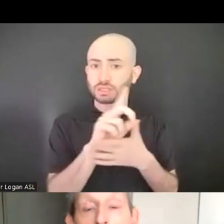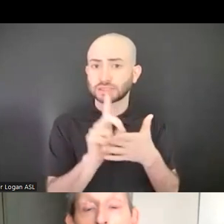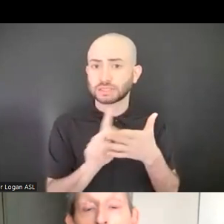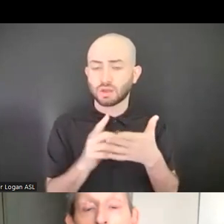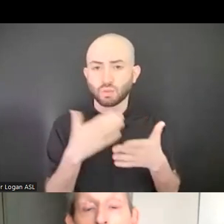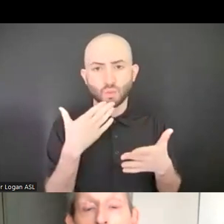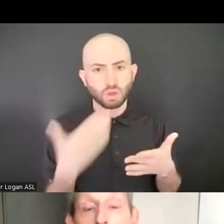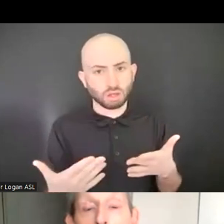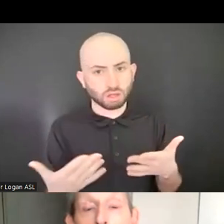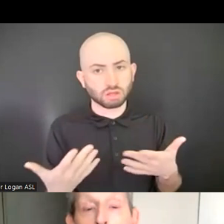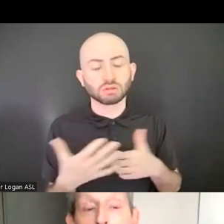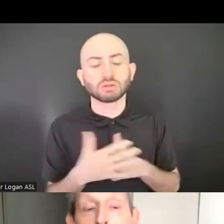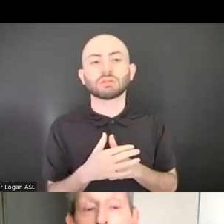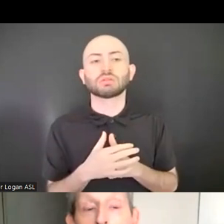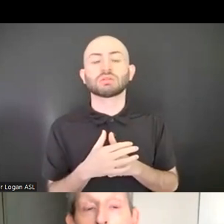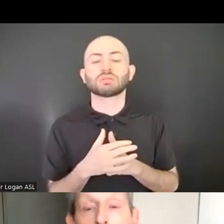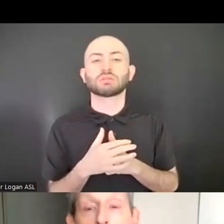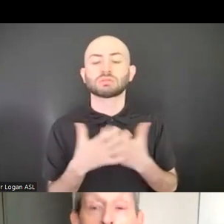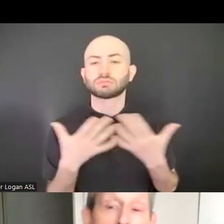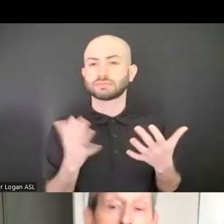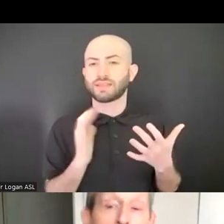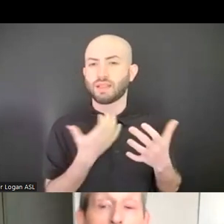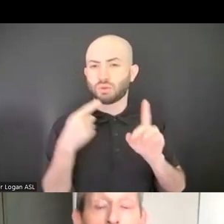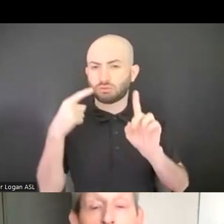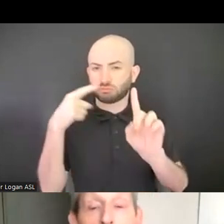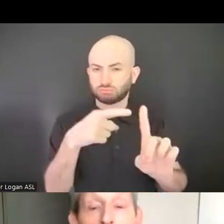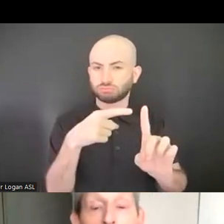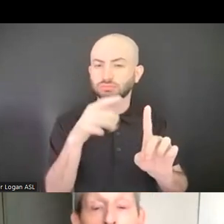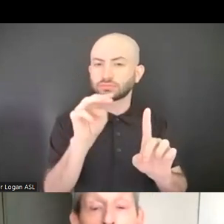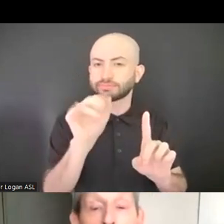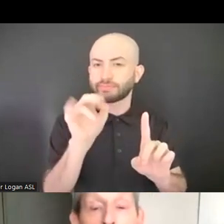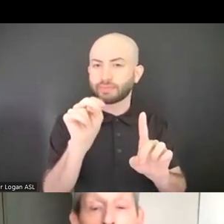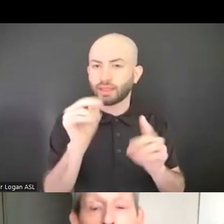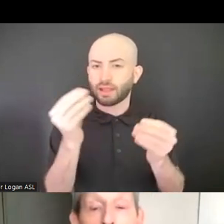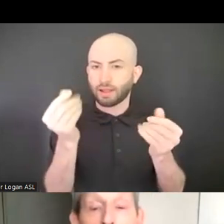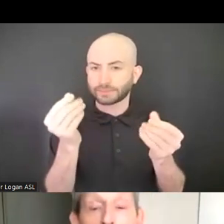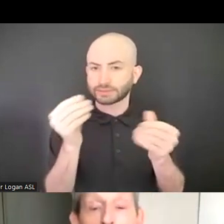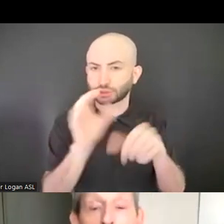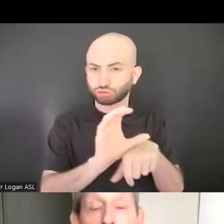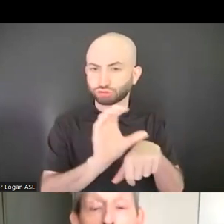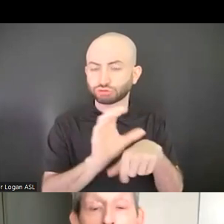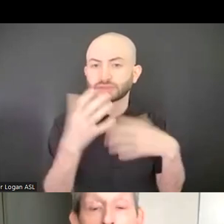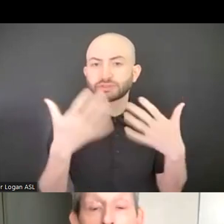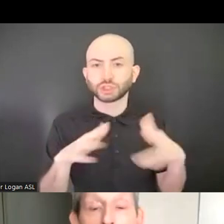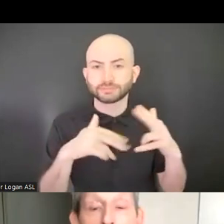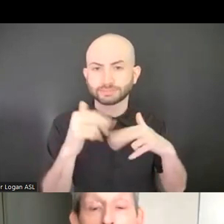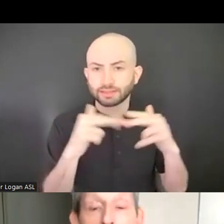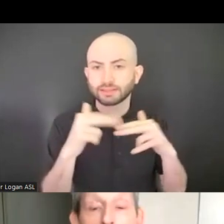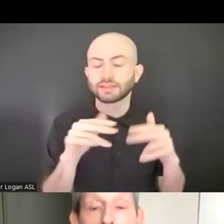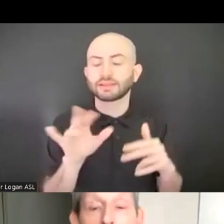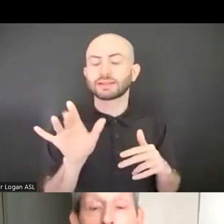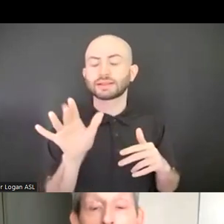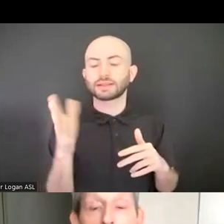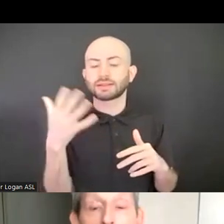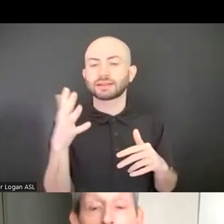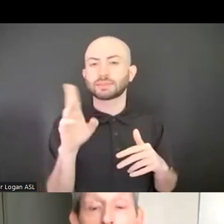and um our main campus has built a large